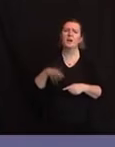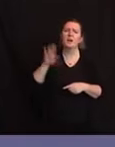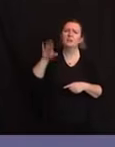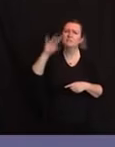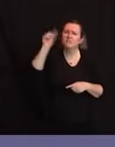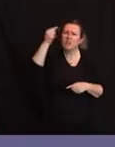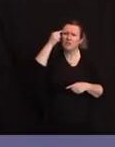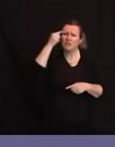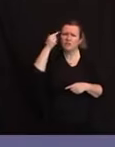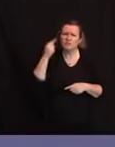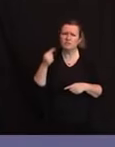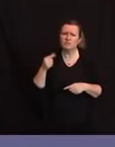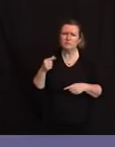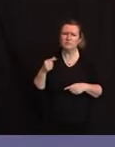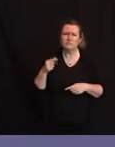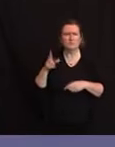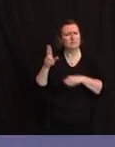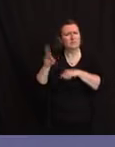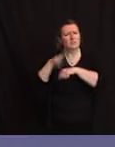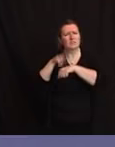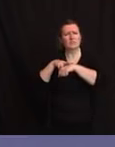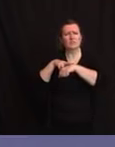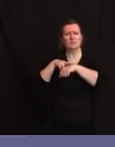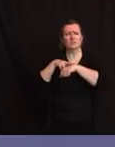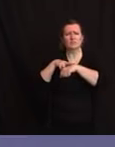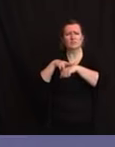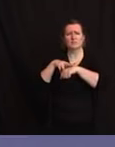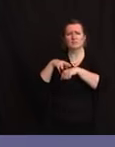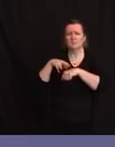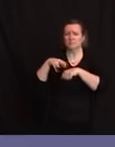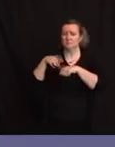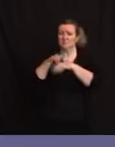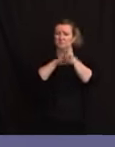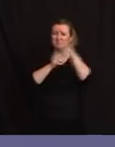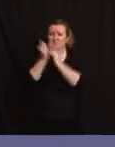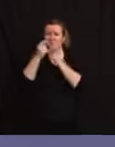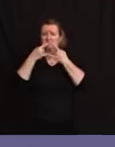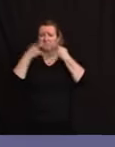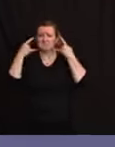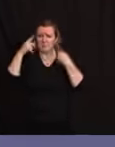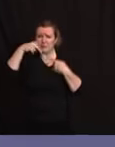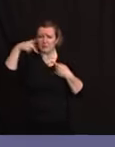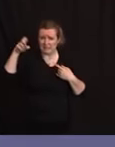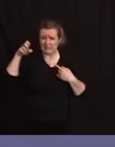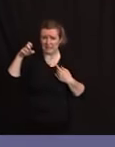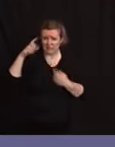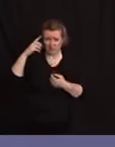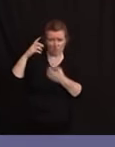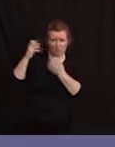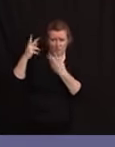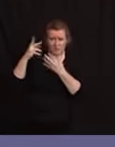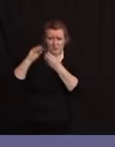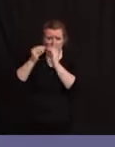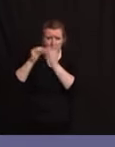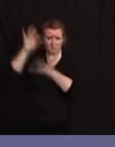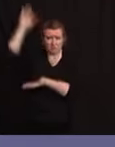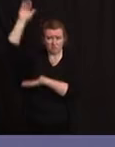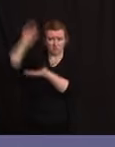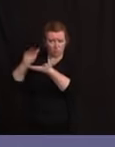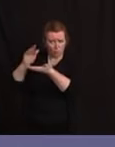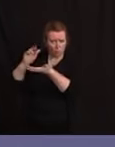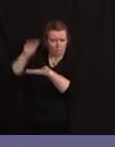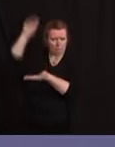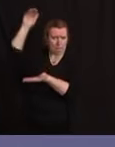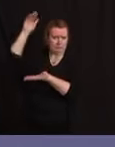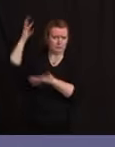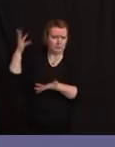national PPE stockpile for states is depleted? Was Jersey told by FEMA, HHS, the White House, or anybody else in the federal